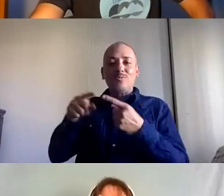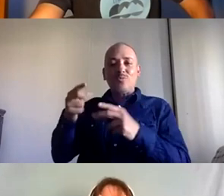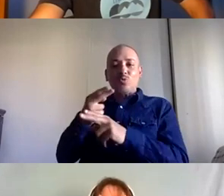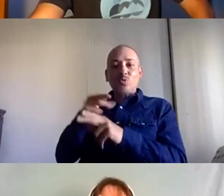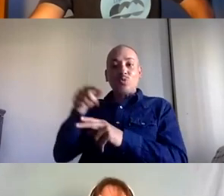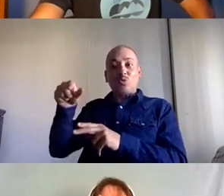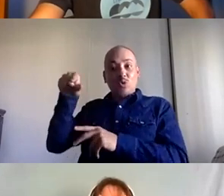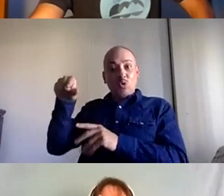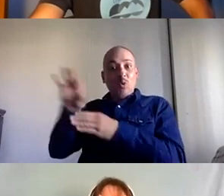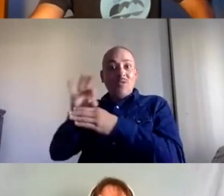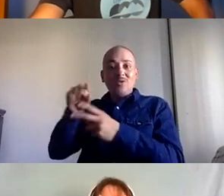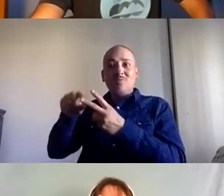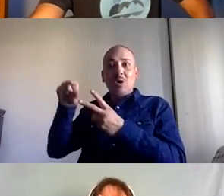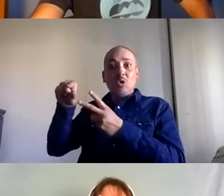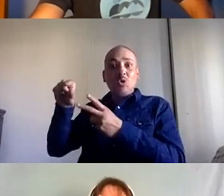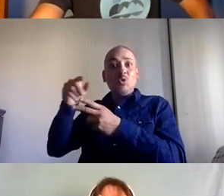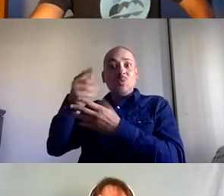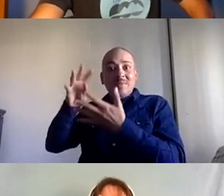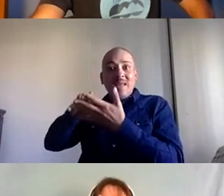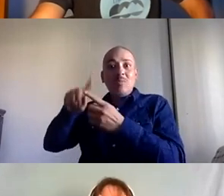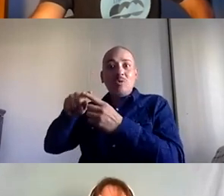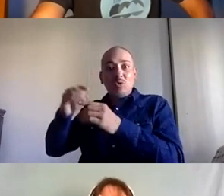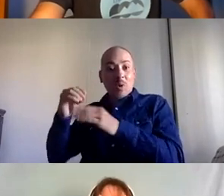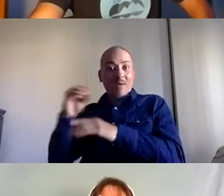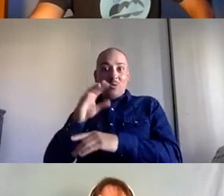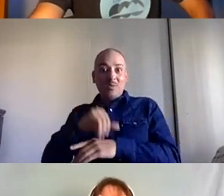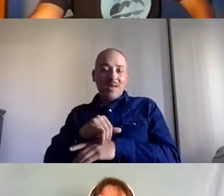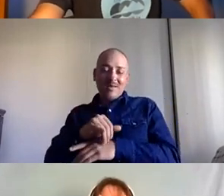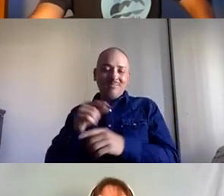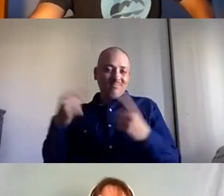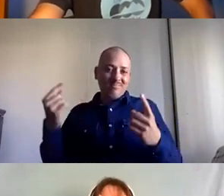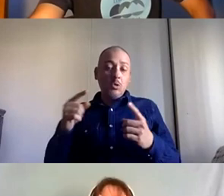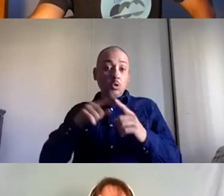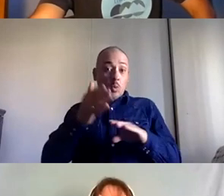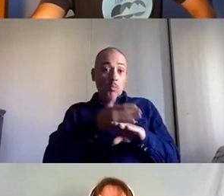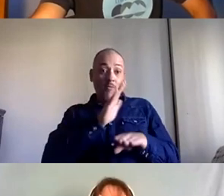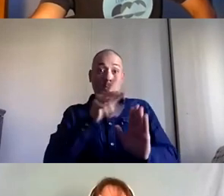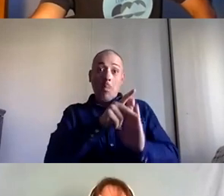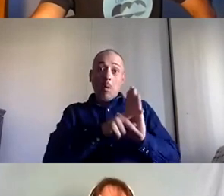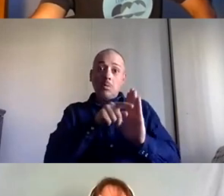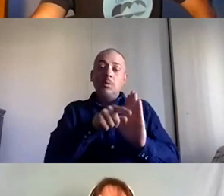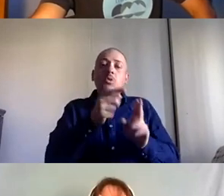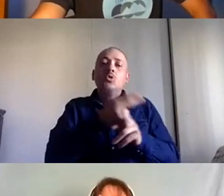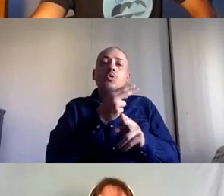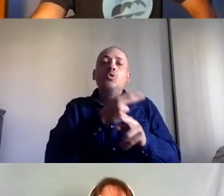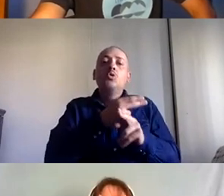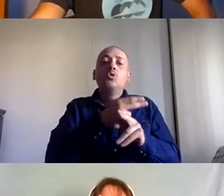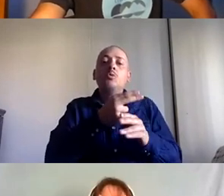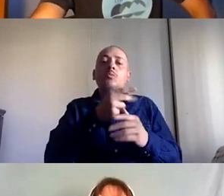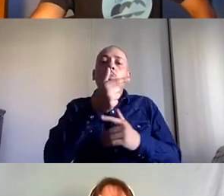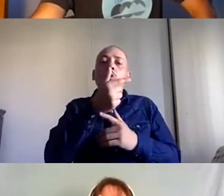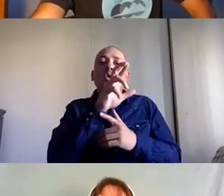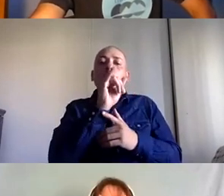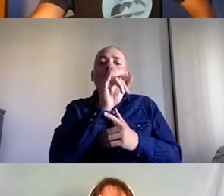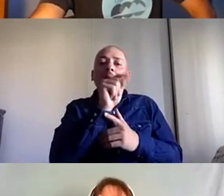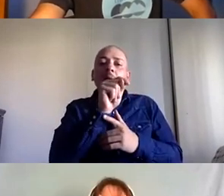Q function and Q table to try and influence that. And to improve its policy, it uses gradient ascent.